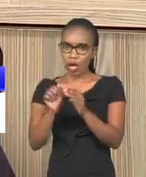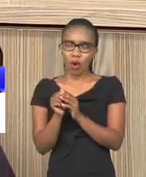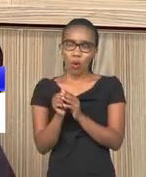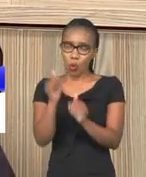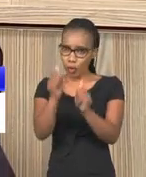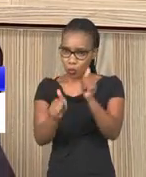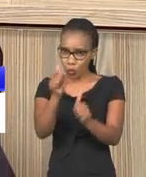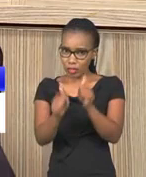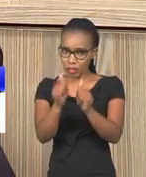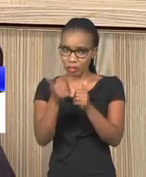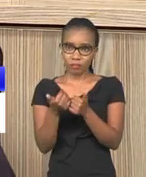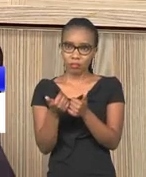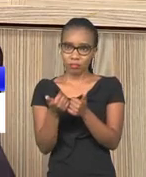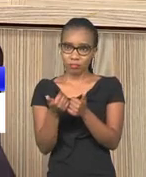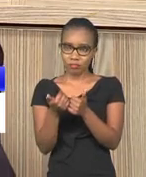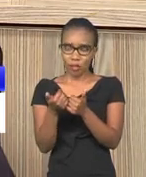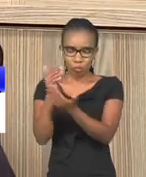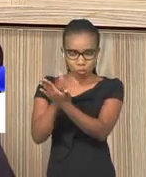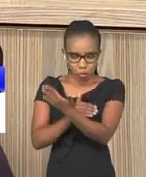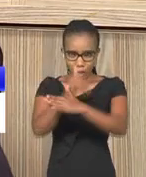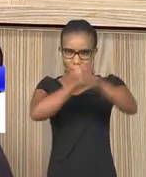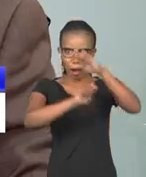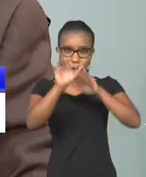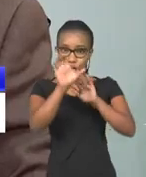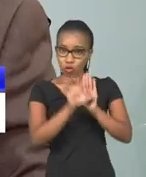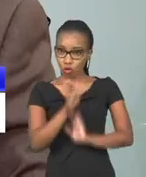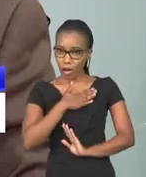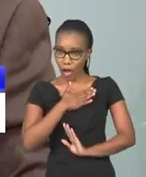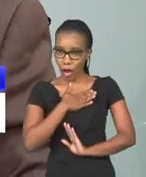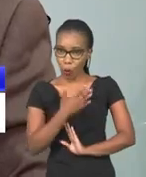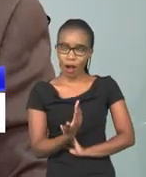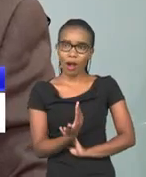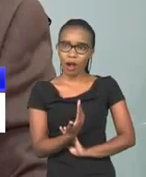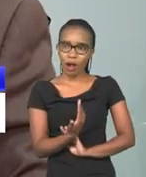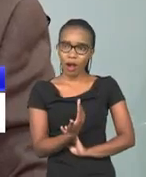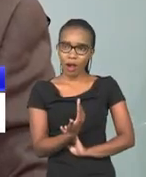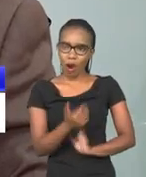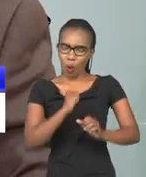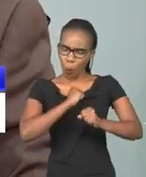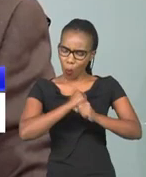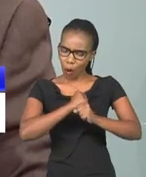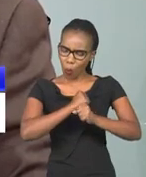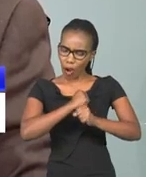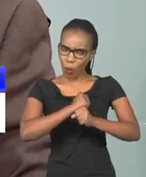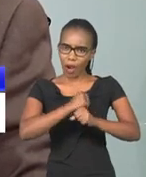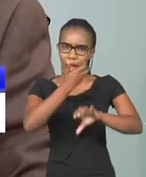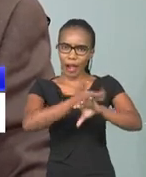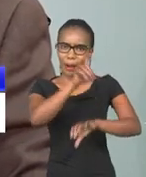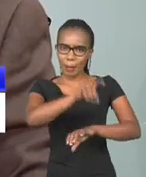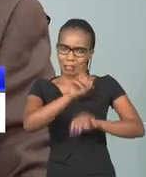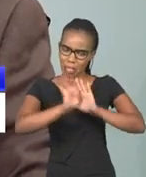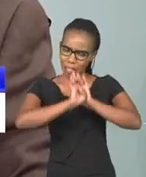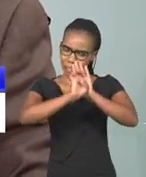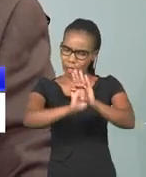and prescribed under our constitution is designed to work seamlessly. And I'll give you a few